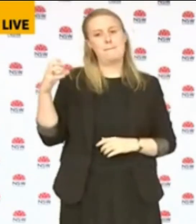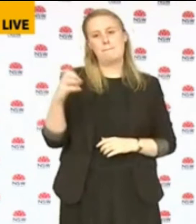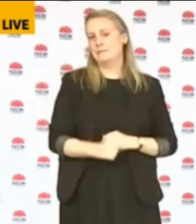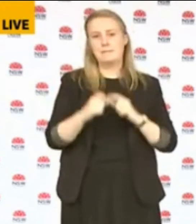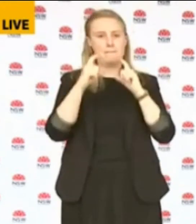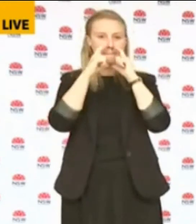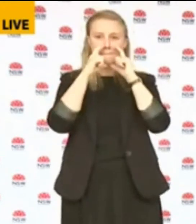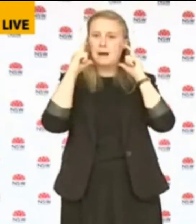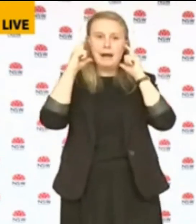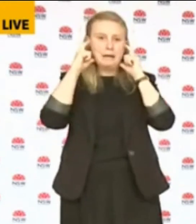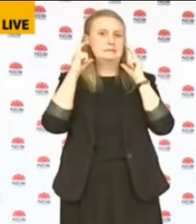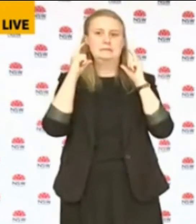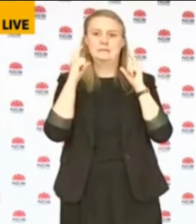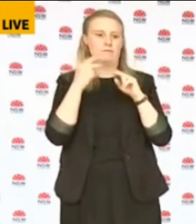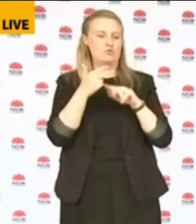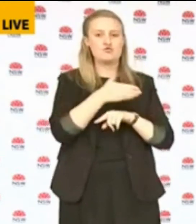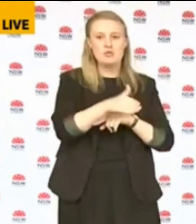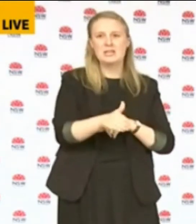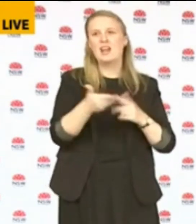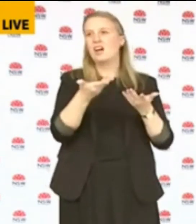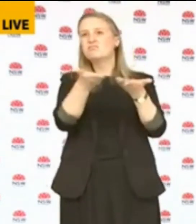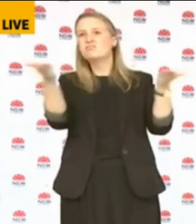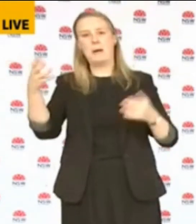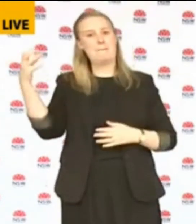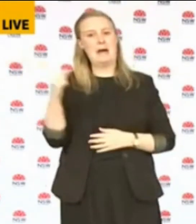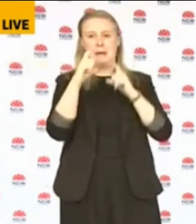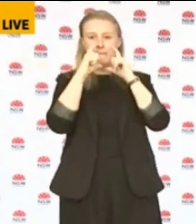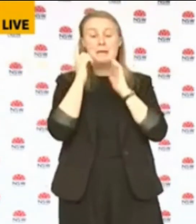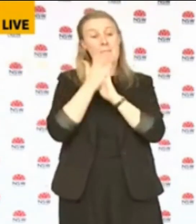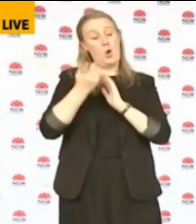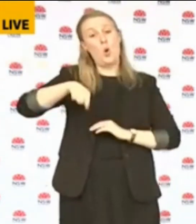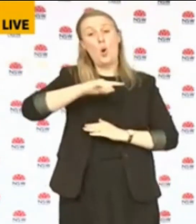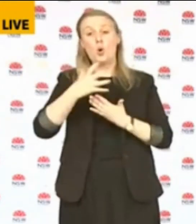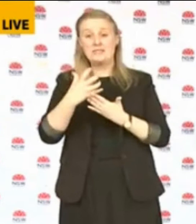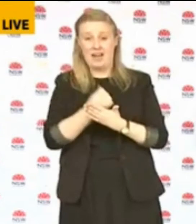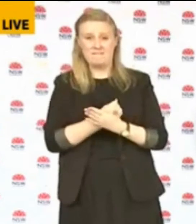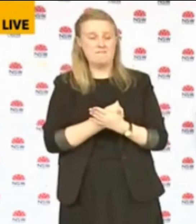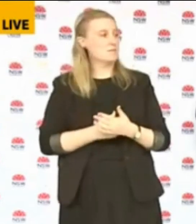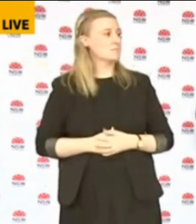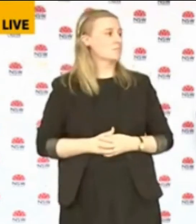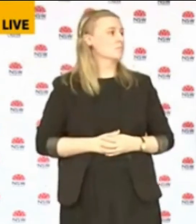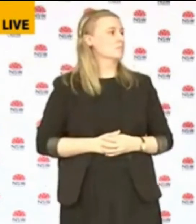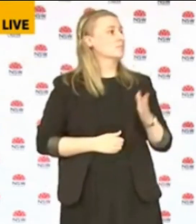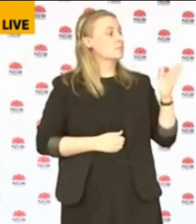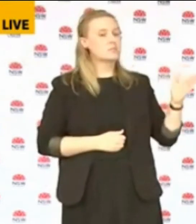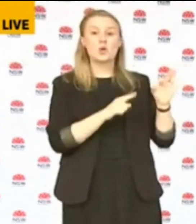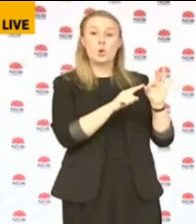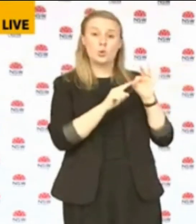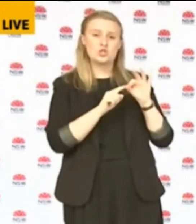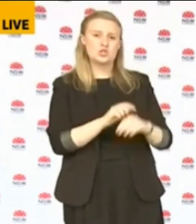are an essential element of the armoury of keeping people safe. Sorry. Come. Ashley first.